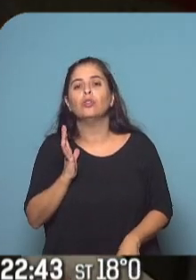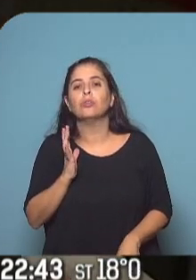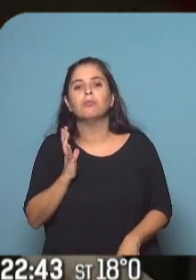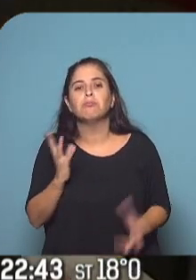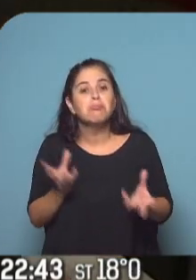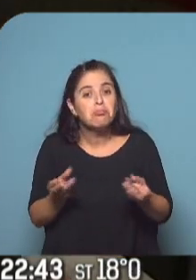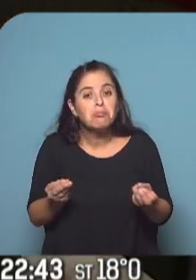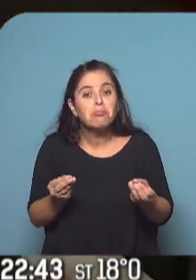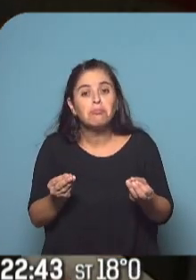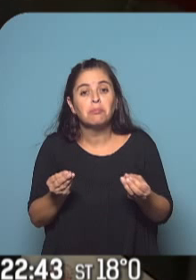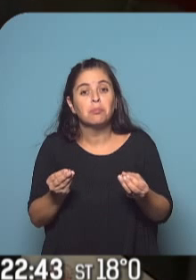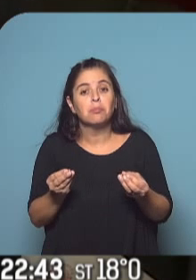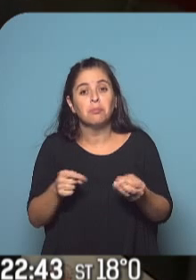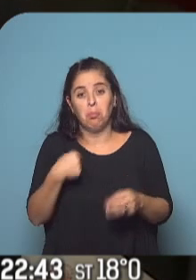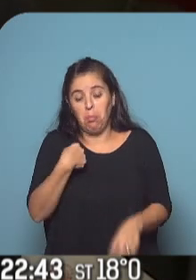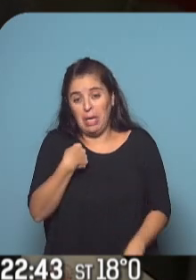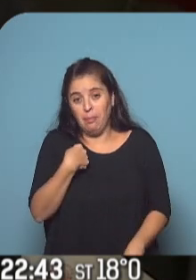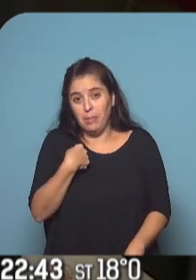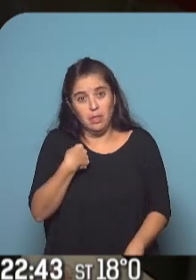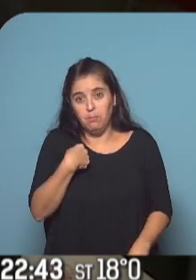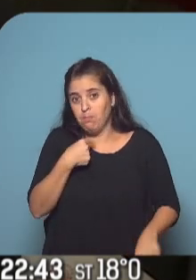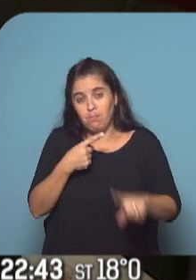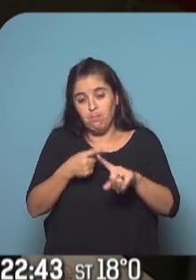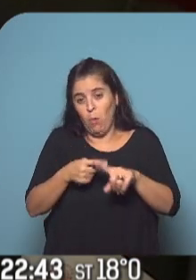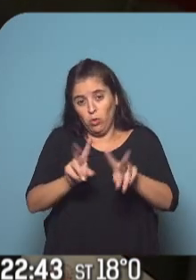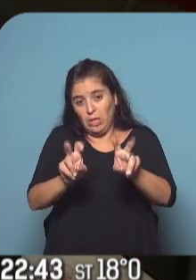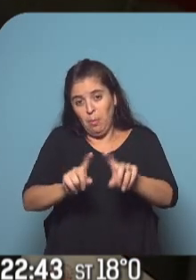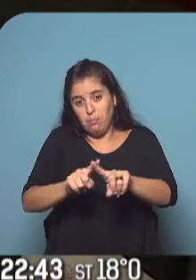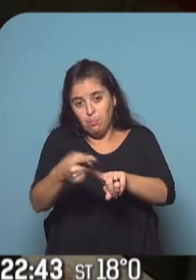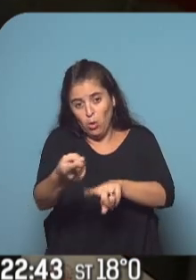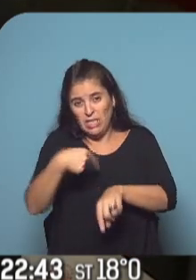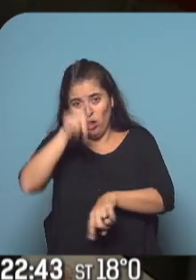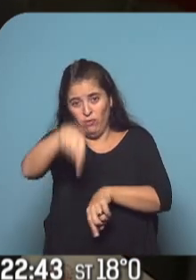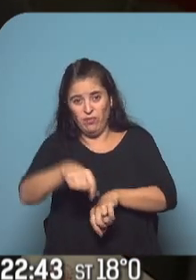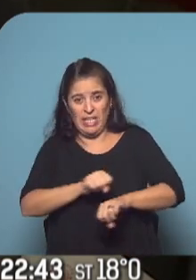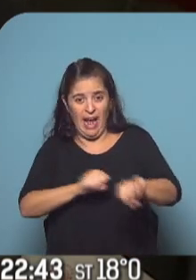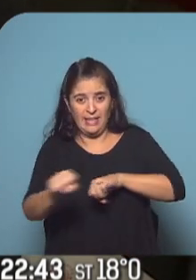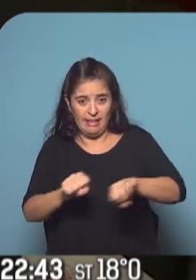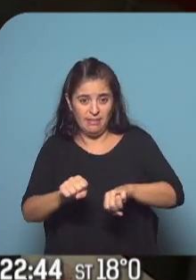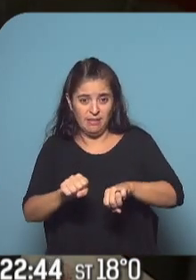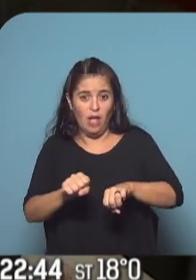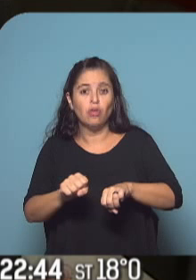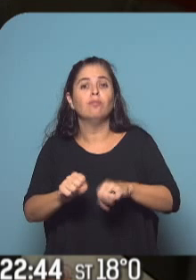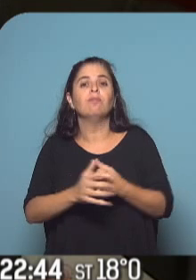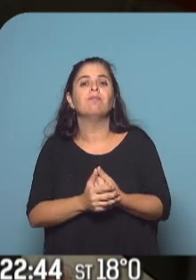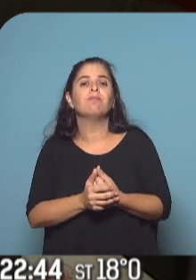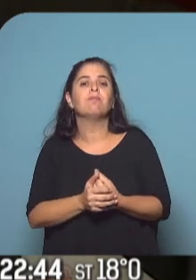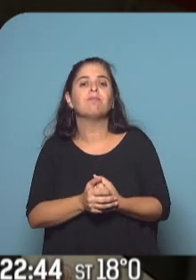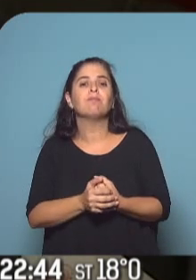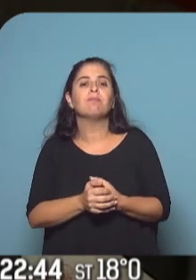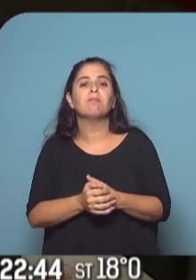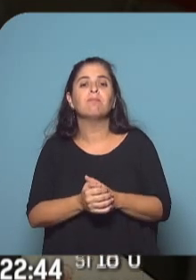mystery. For me, it's political. I think it's political reason. They thought that you should not antagonize some of these Muslim